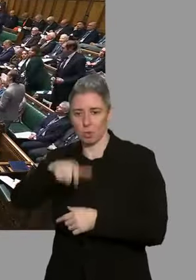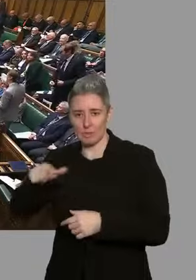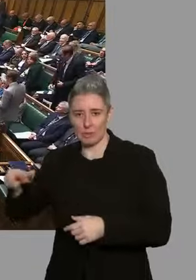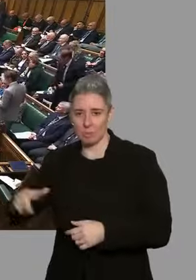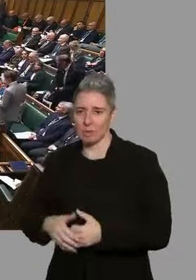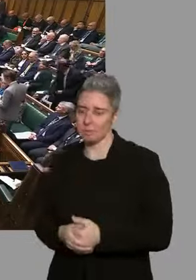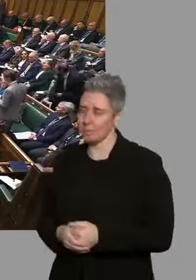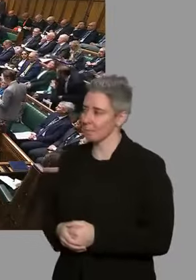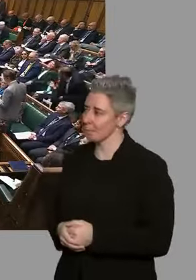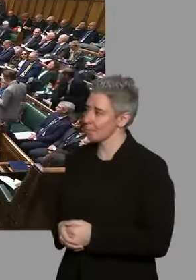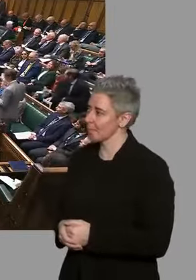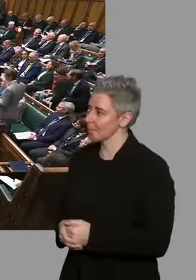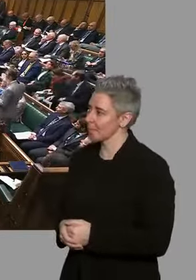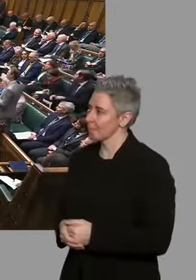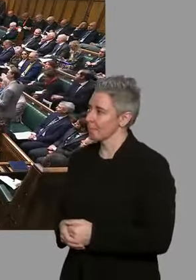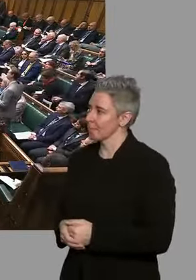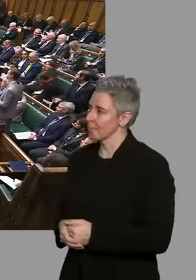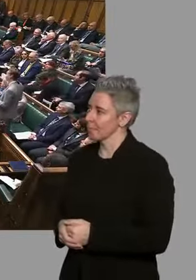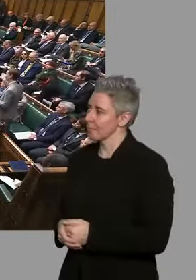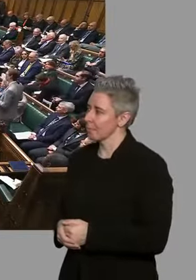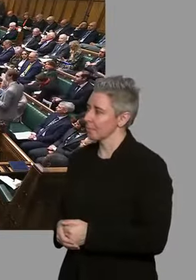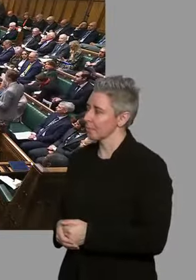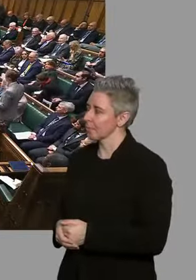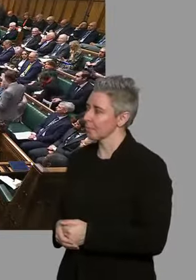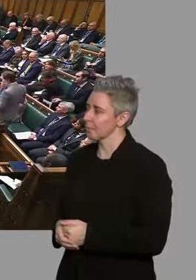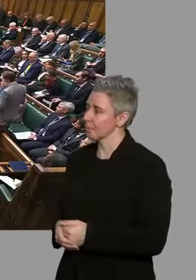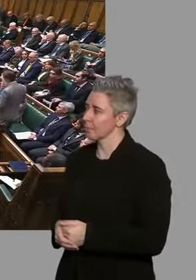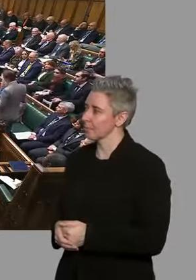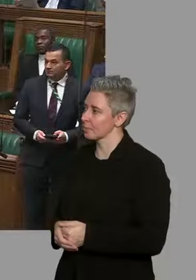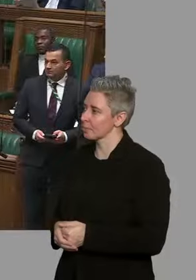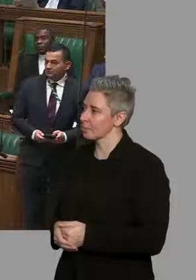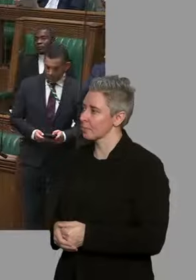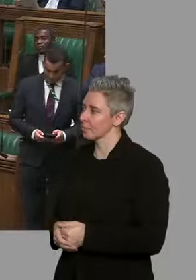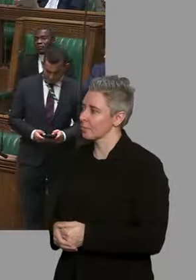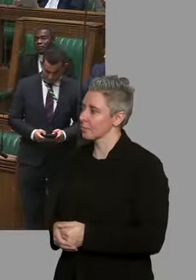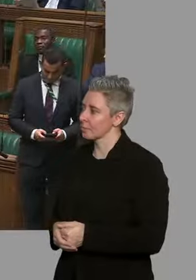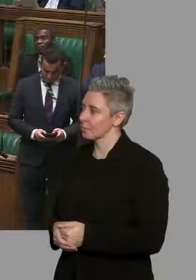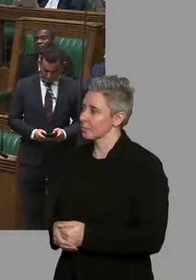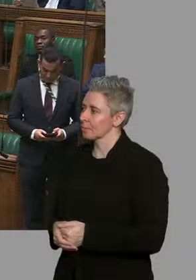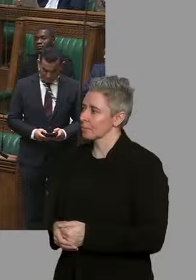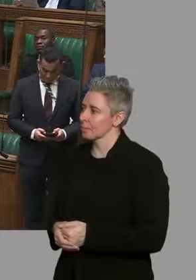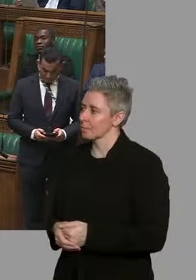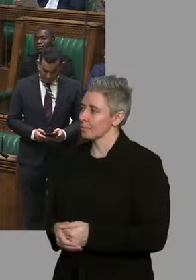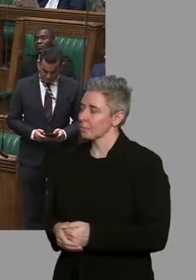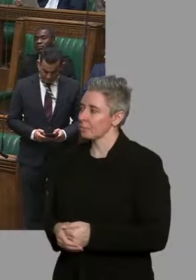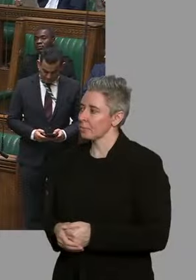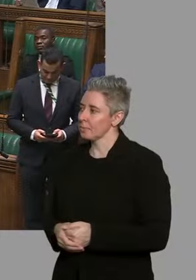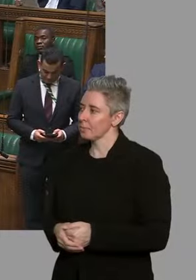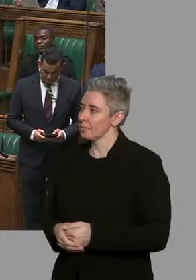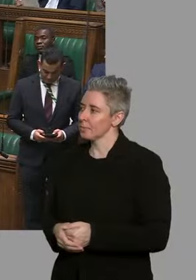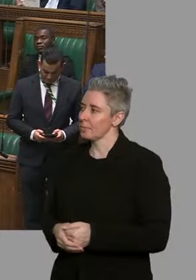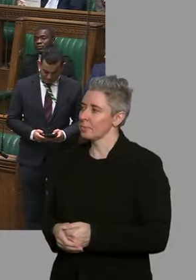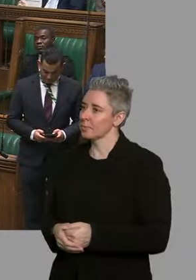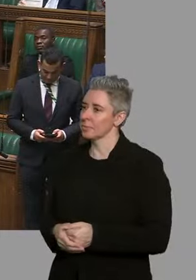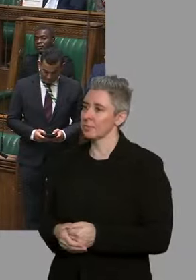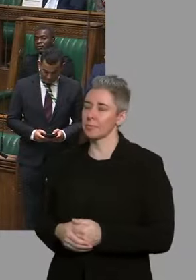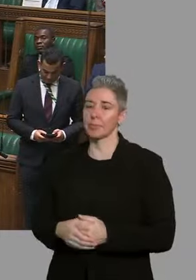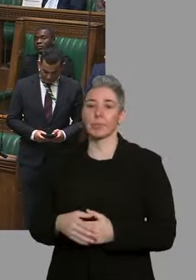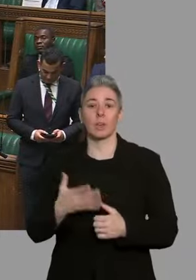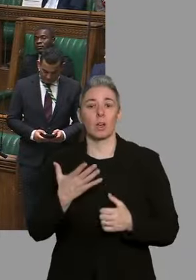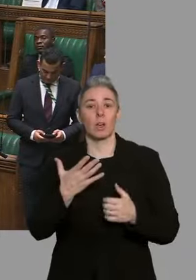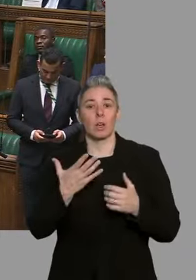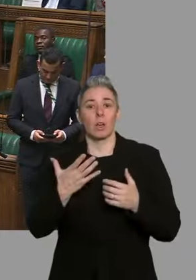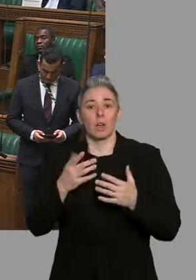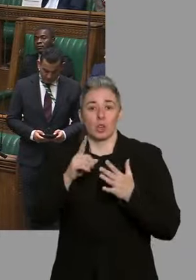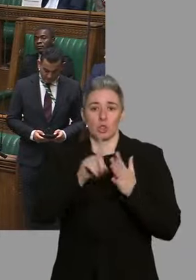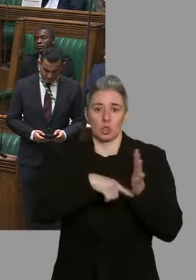Ben and Henry, otherwise known as the Ocean Oarsmen, will be rowing across the Atlantic next year for Alexander Devine Children's Hospice in Maidenhead, with a target of